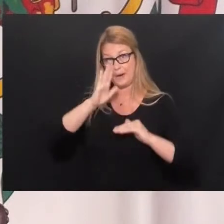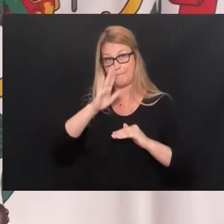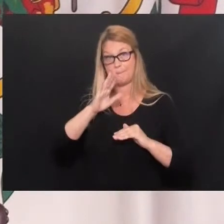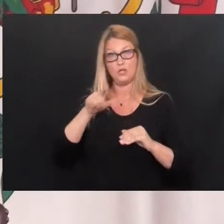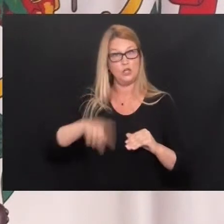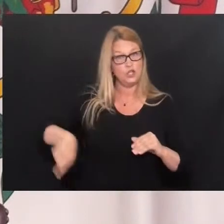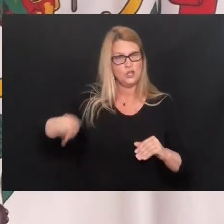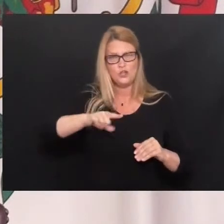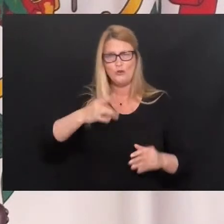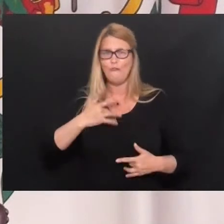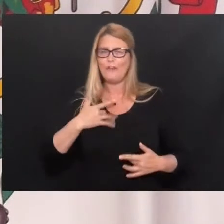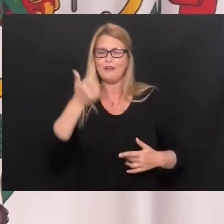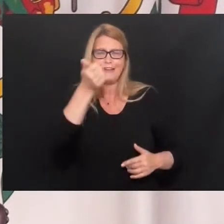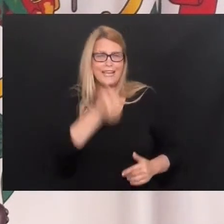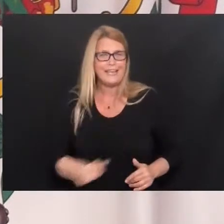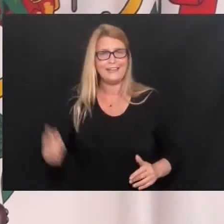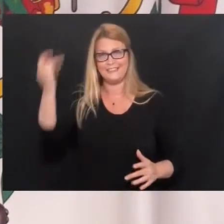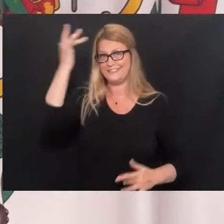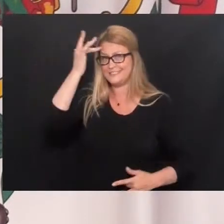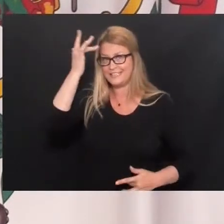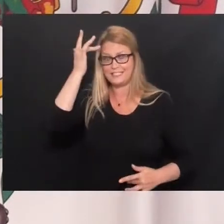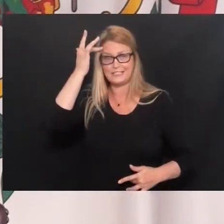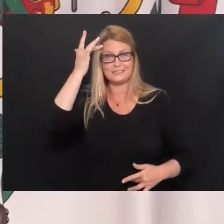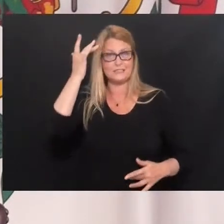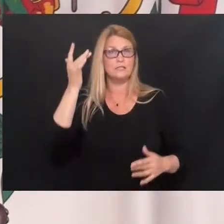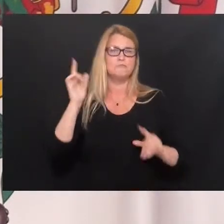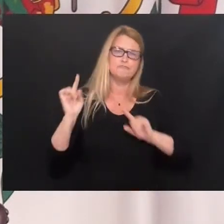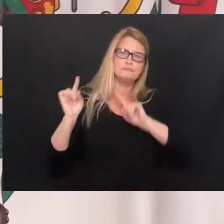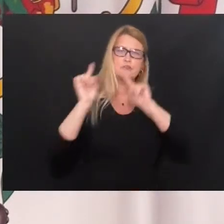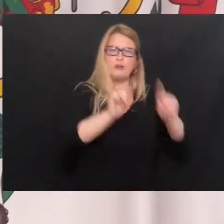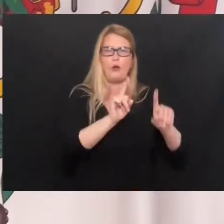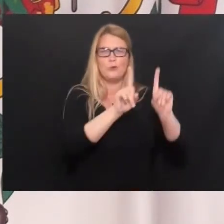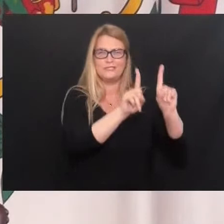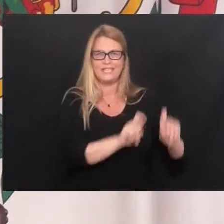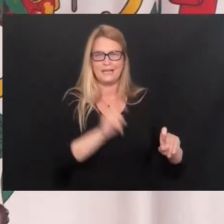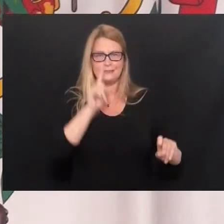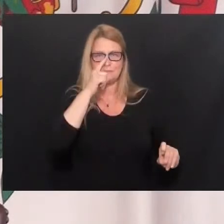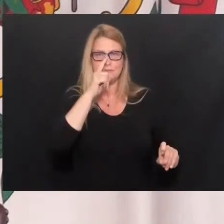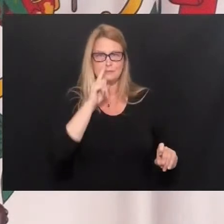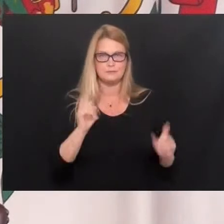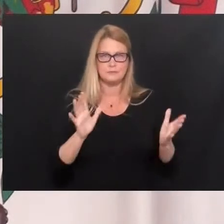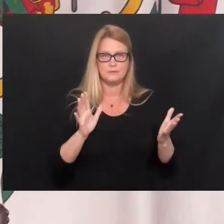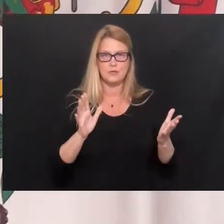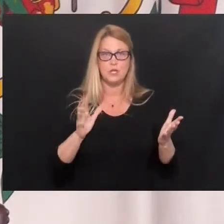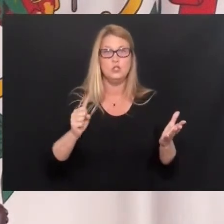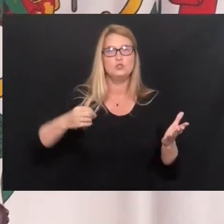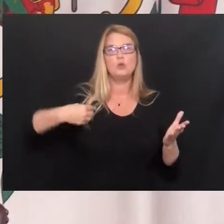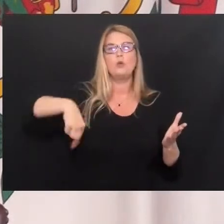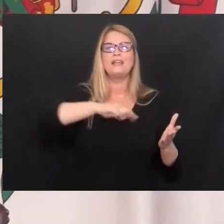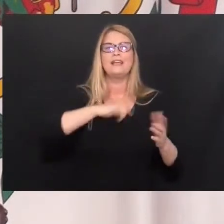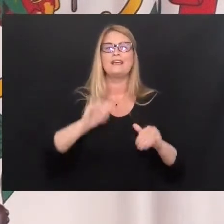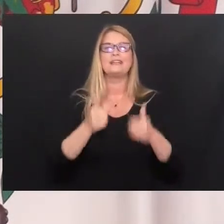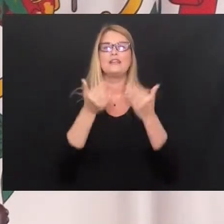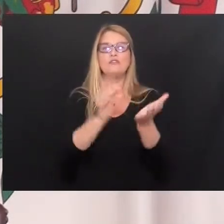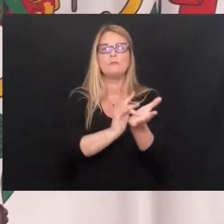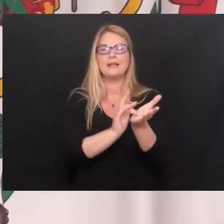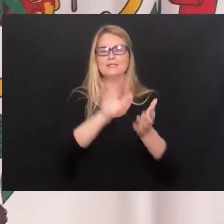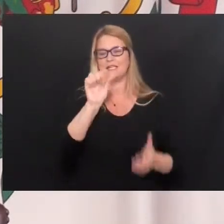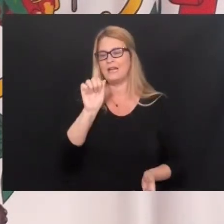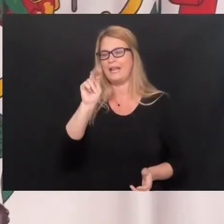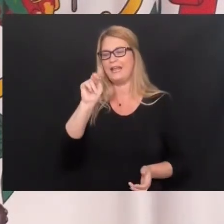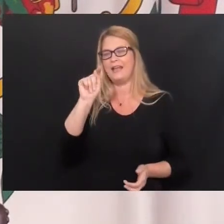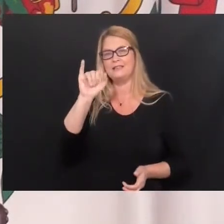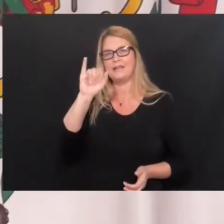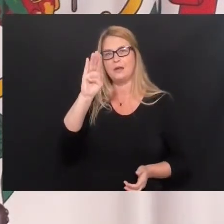if you get any symptom at all, go get a test. Go get a test where we can give you the antibodies. They are miracle